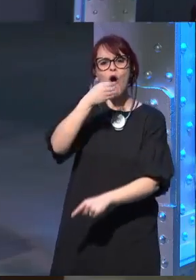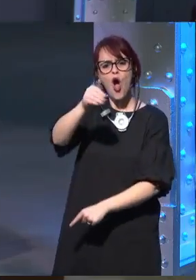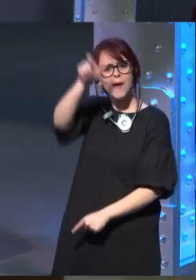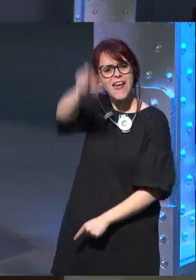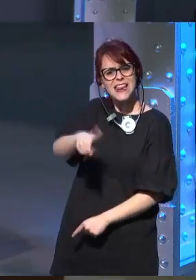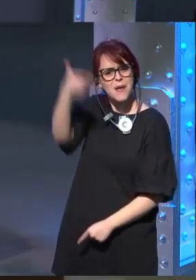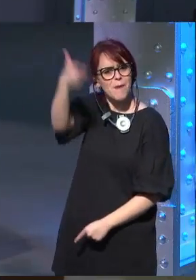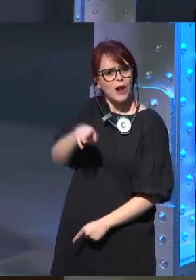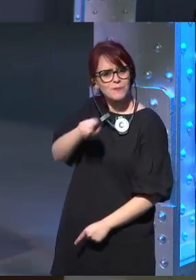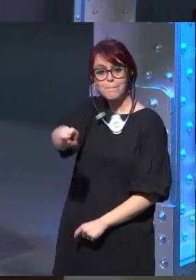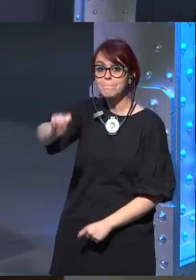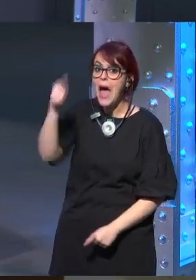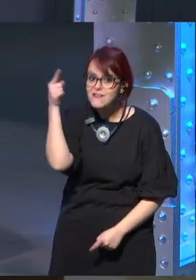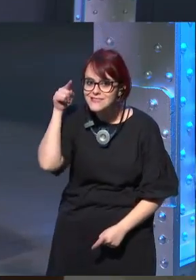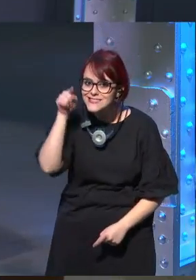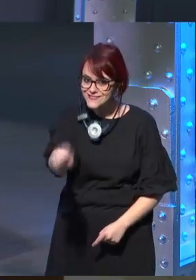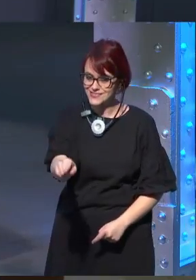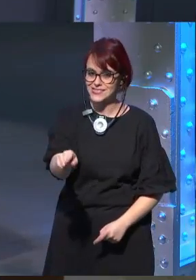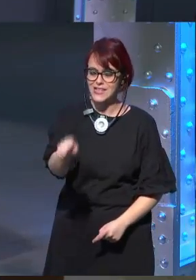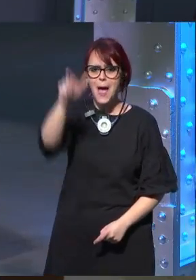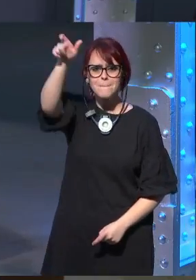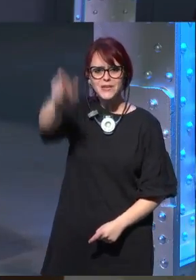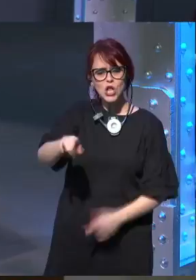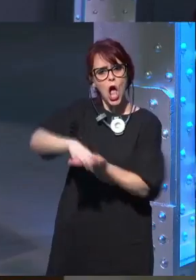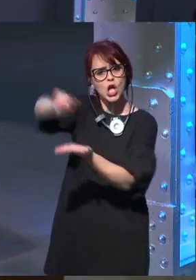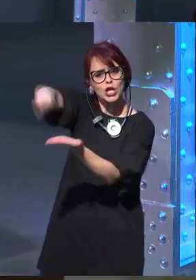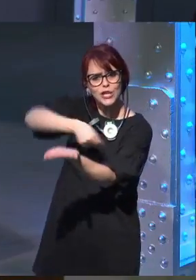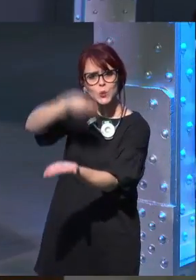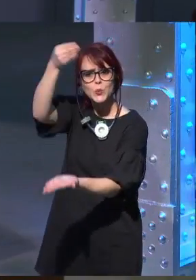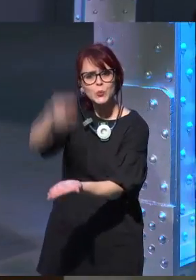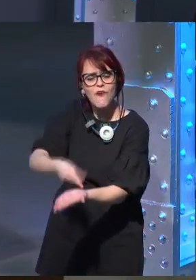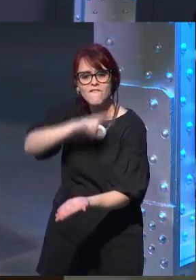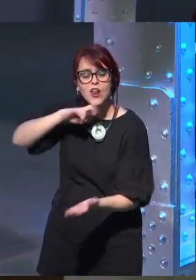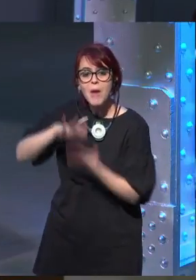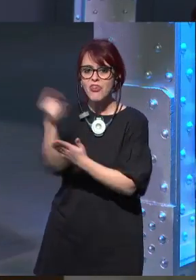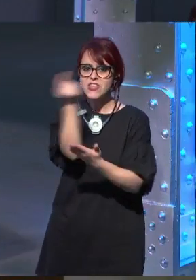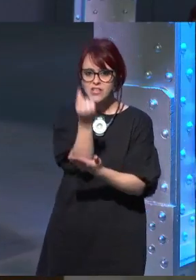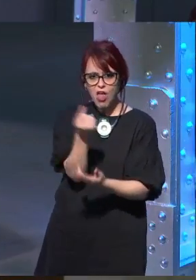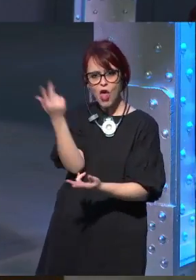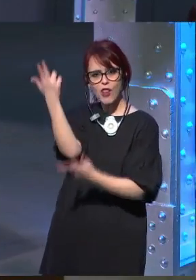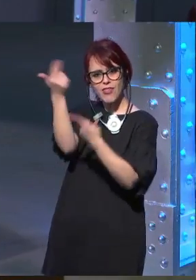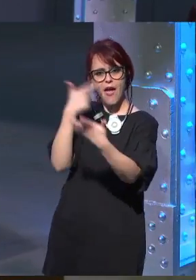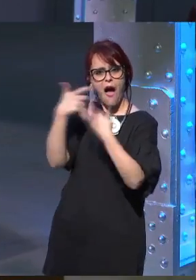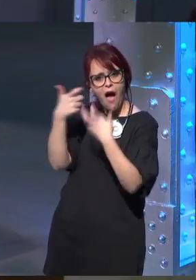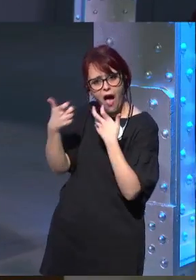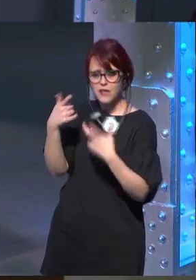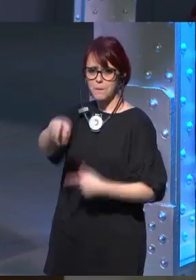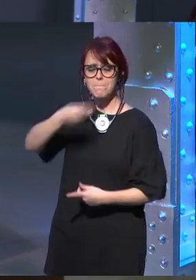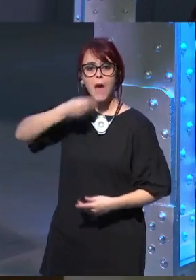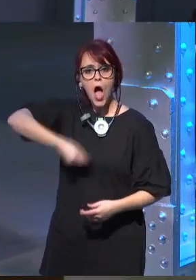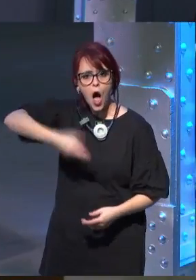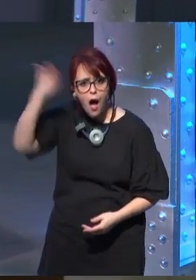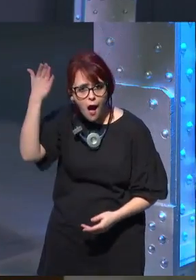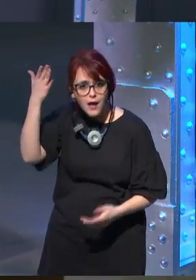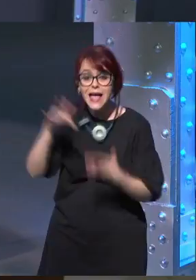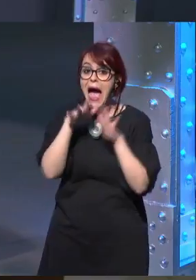life. That's the best intern I've ever hired. That's the best graphic designer I've ever worked with. Now you're fully